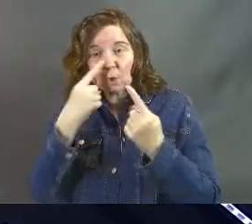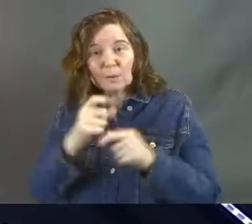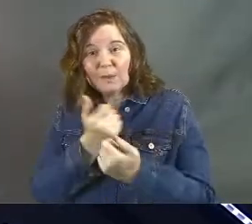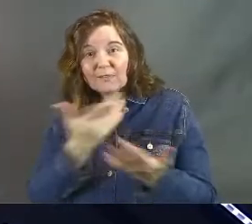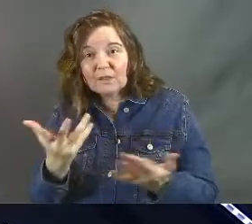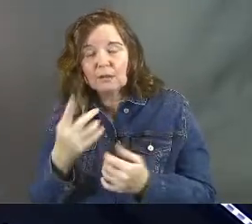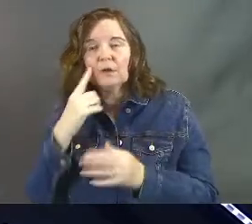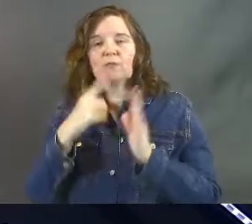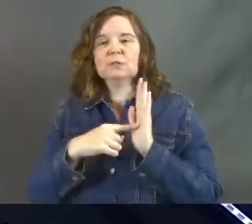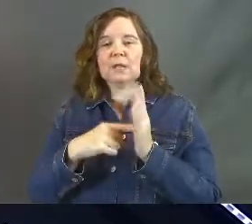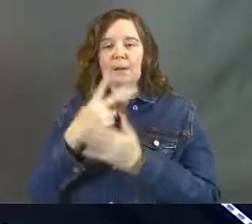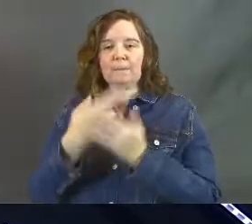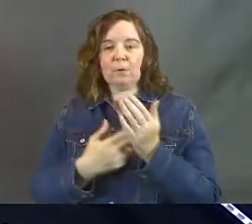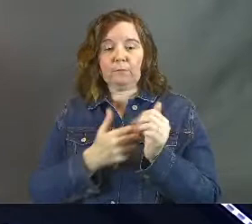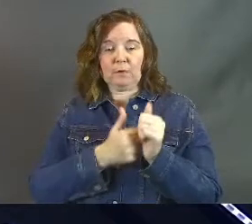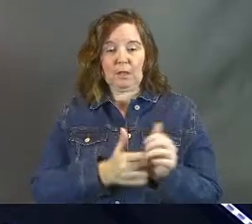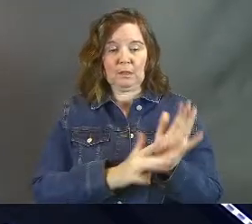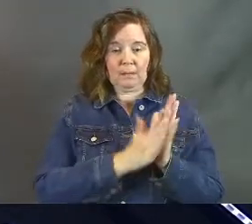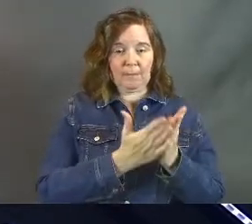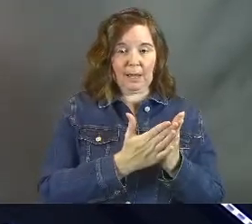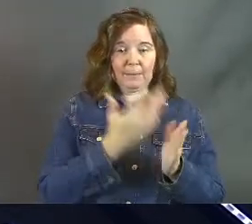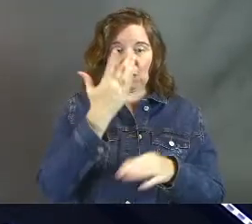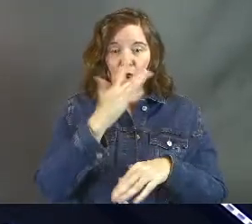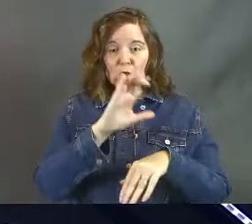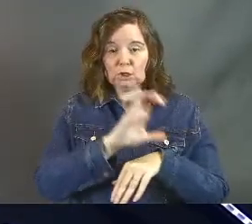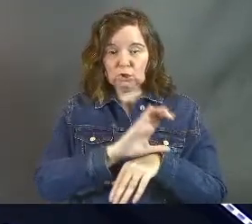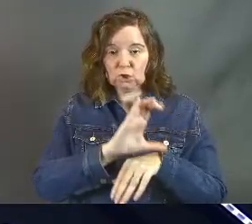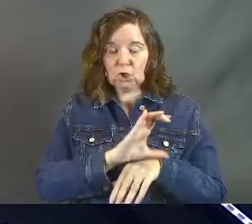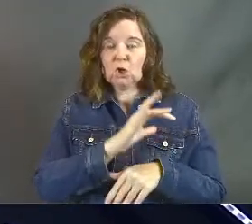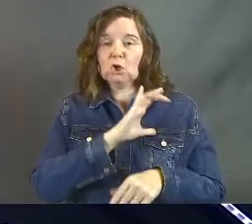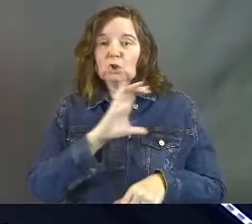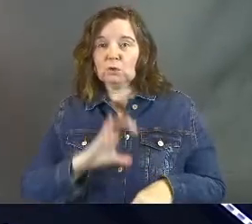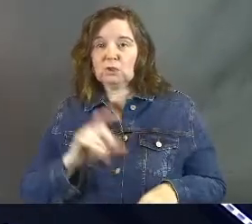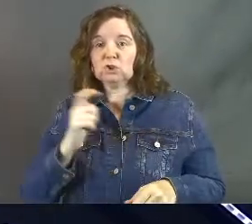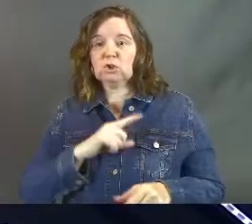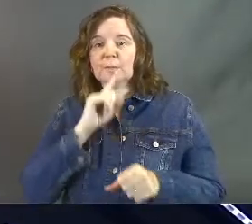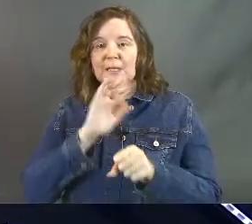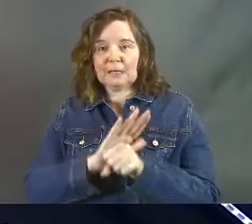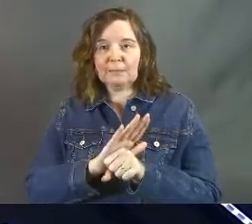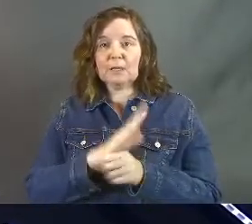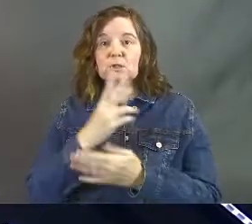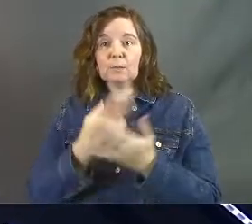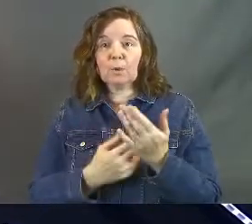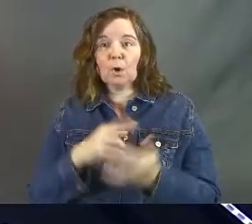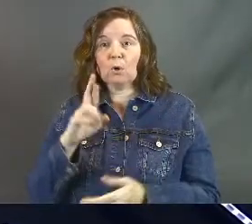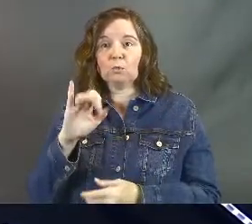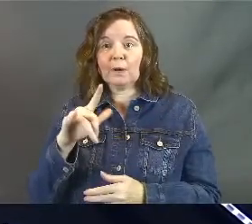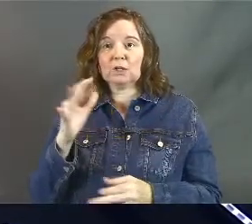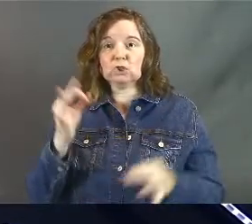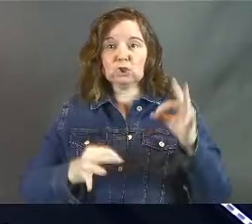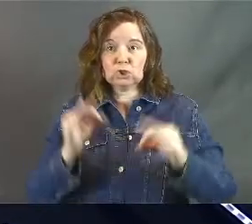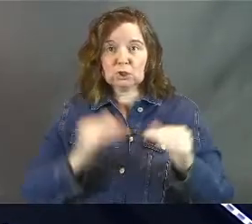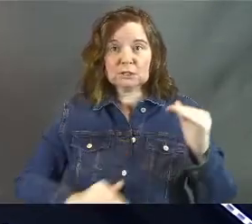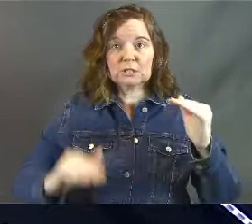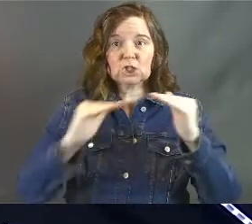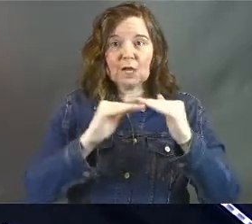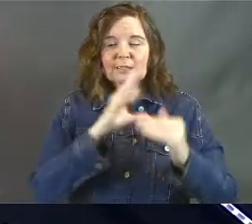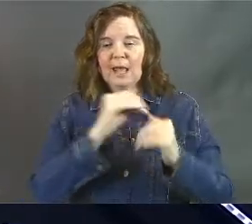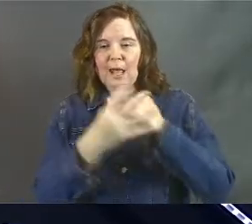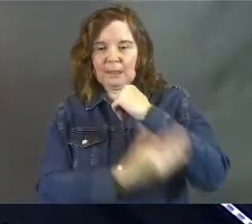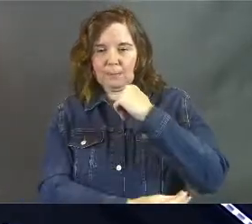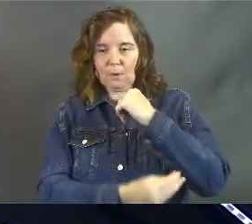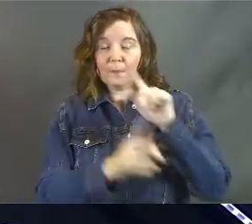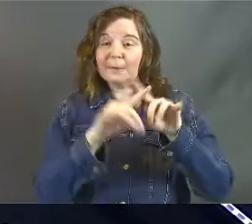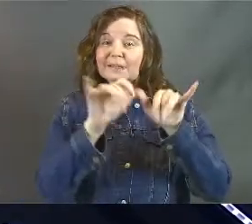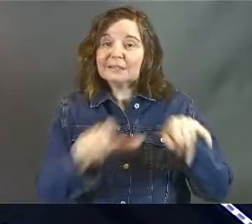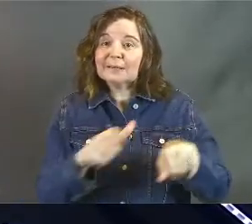says, following both the Bible and the early church, Christians should be committed to racial justice and the poor, but also to the understanding that sex is